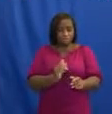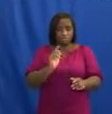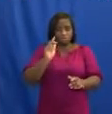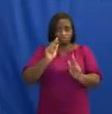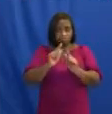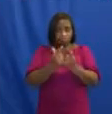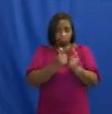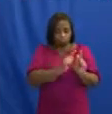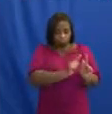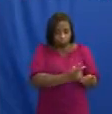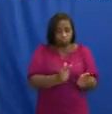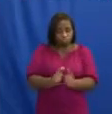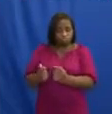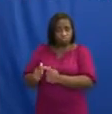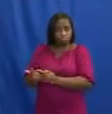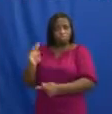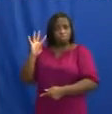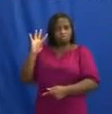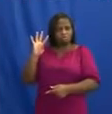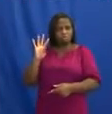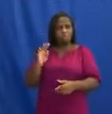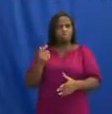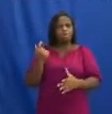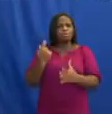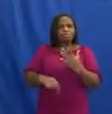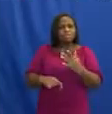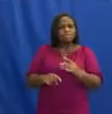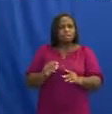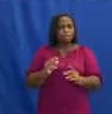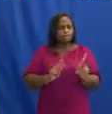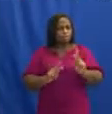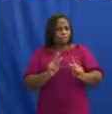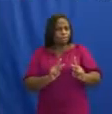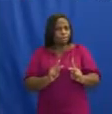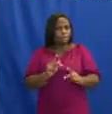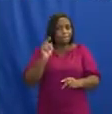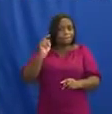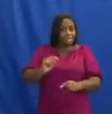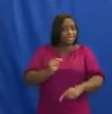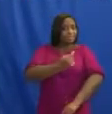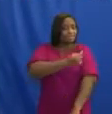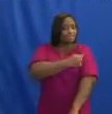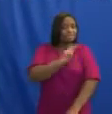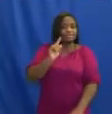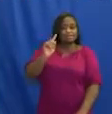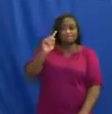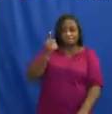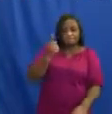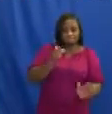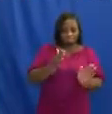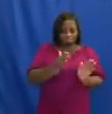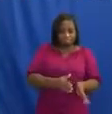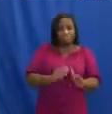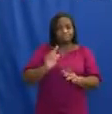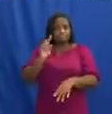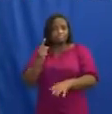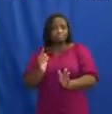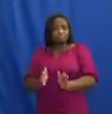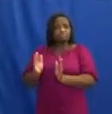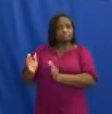groups, and this will determine which section of the population gets vaccinated at a particular time.